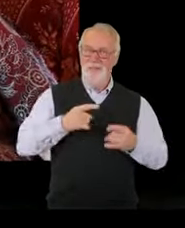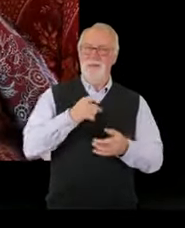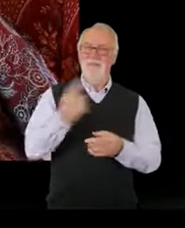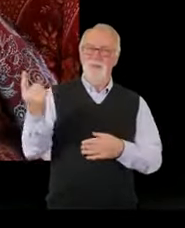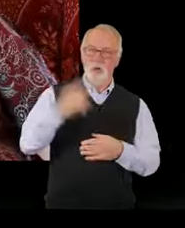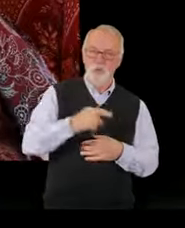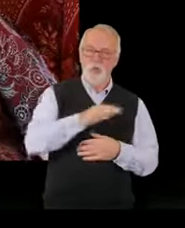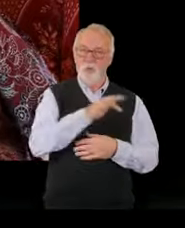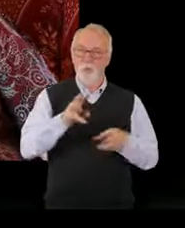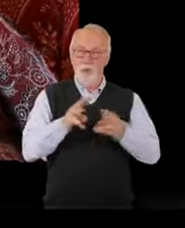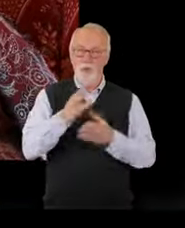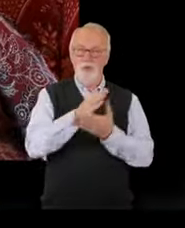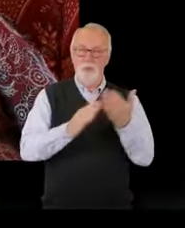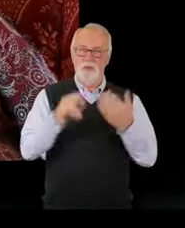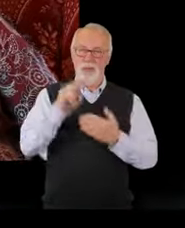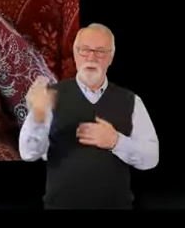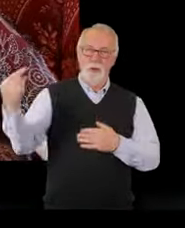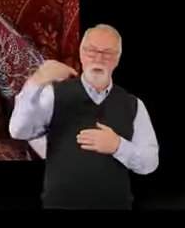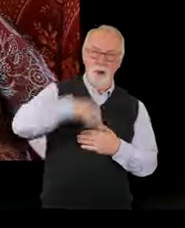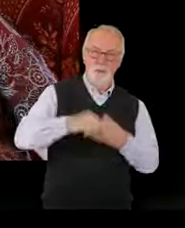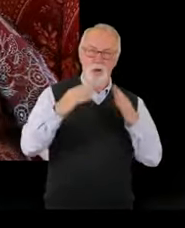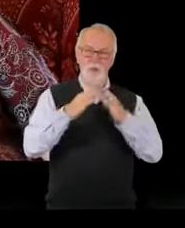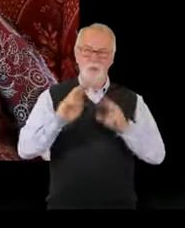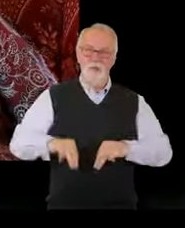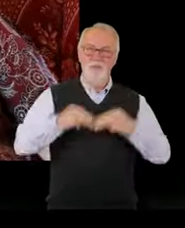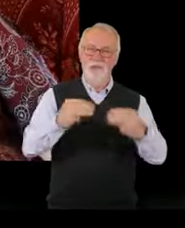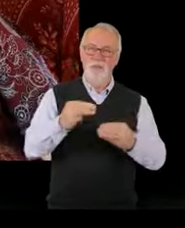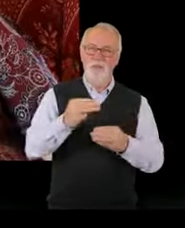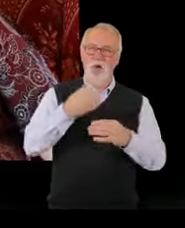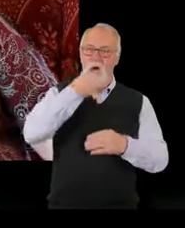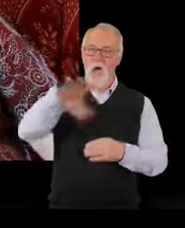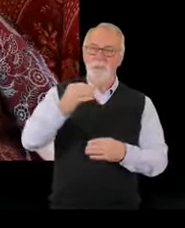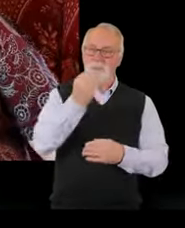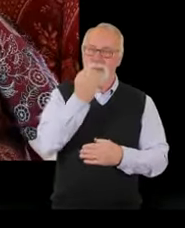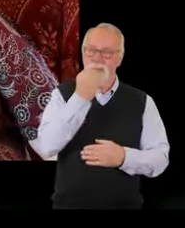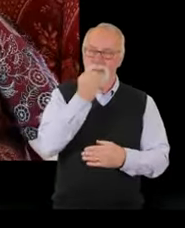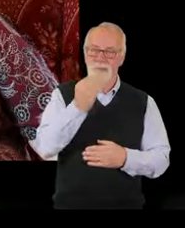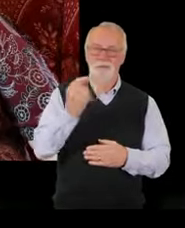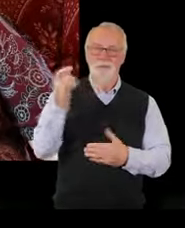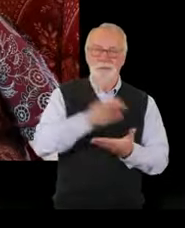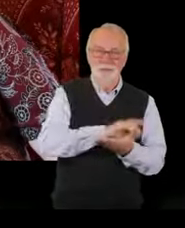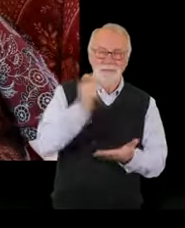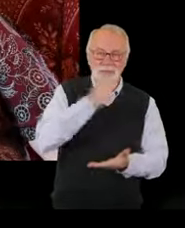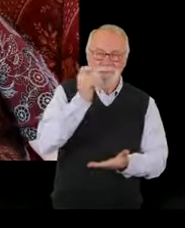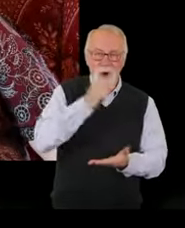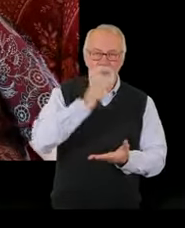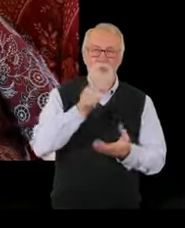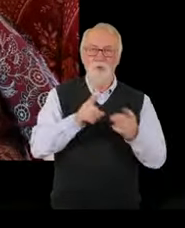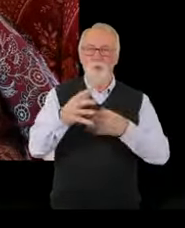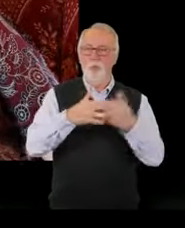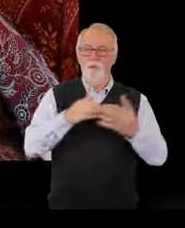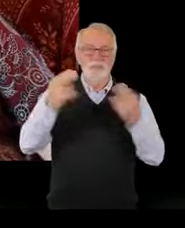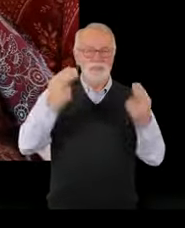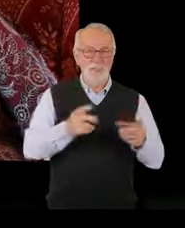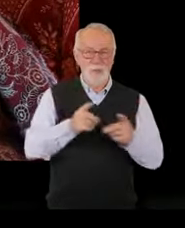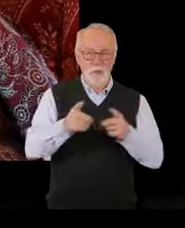say when he returns from work. Somebody can come into the house and provide him with a hot meal,